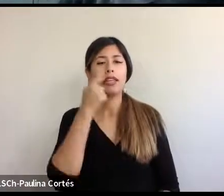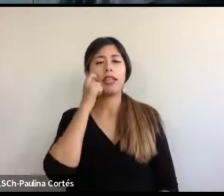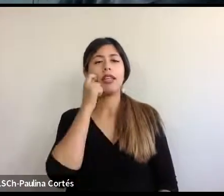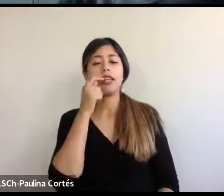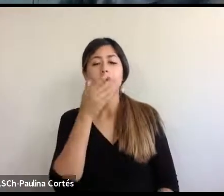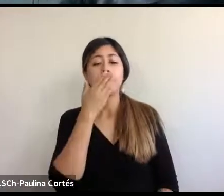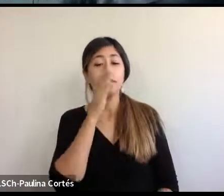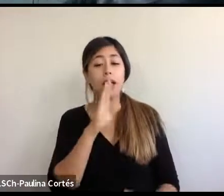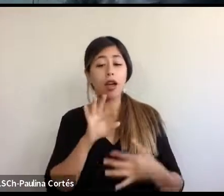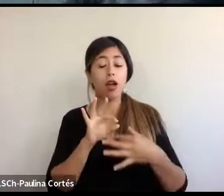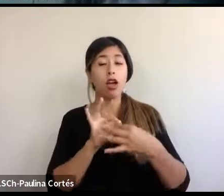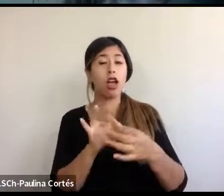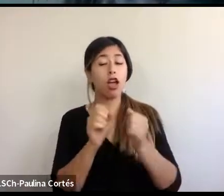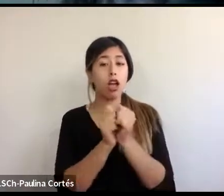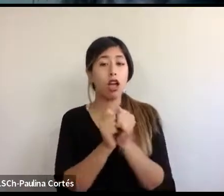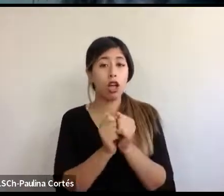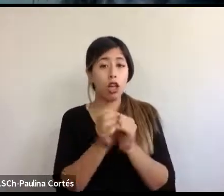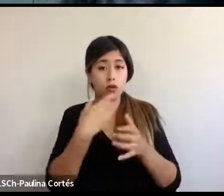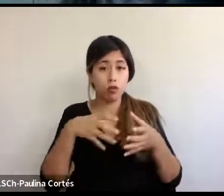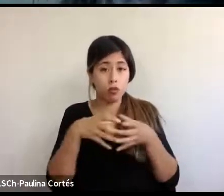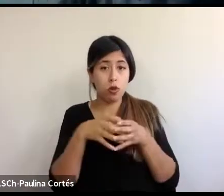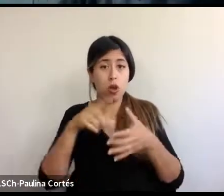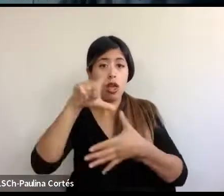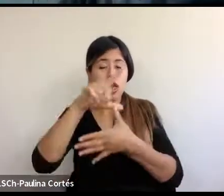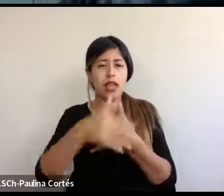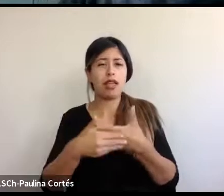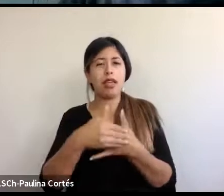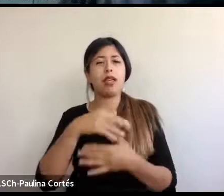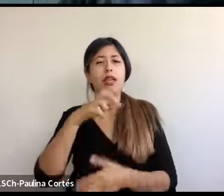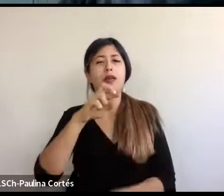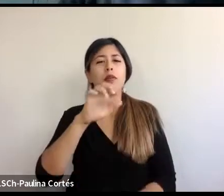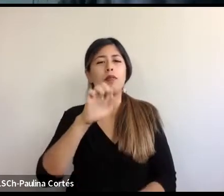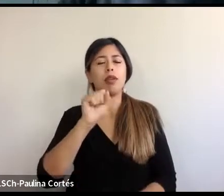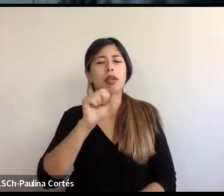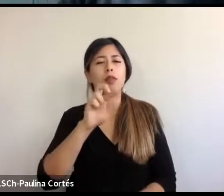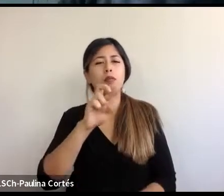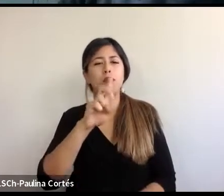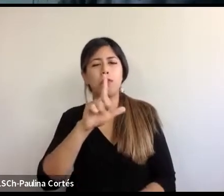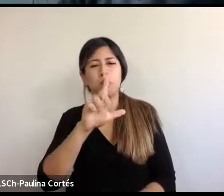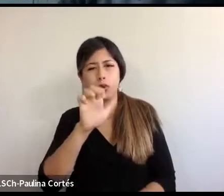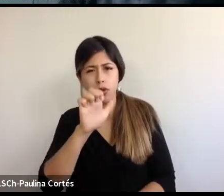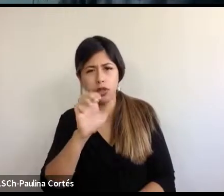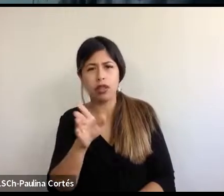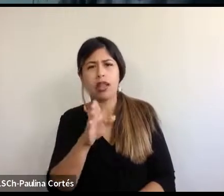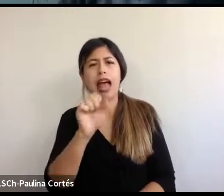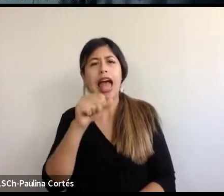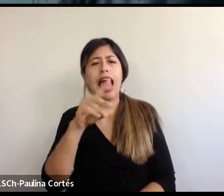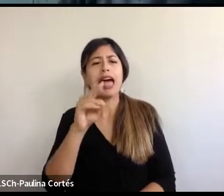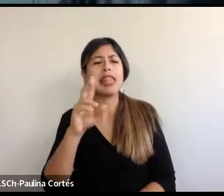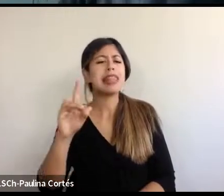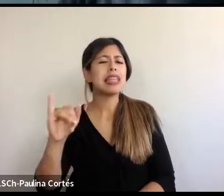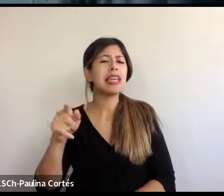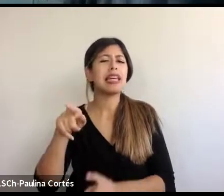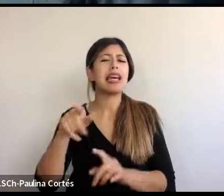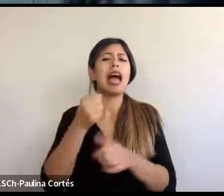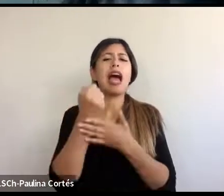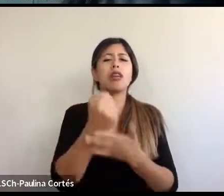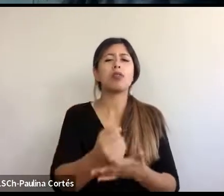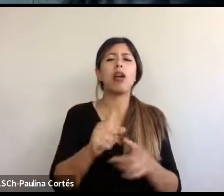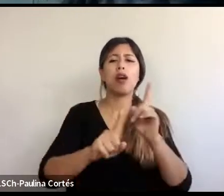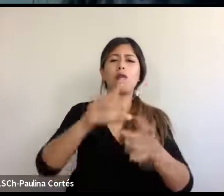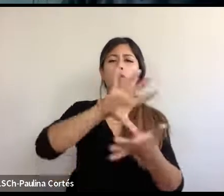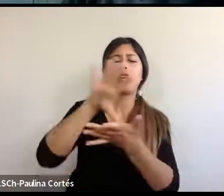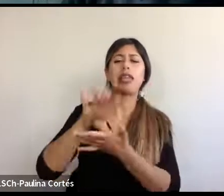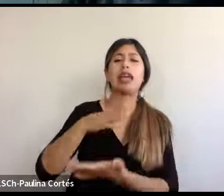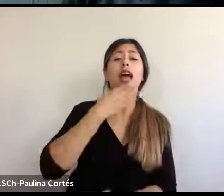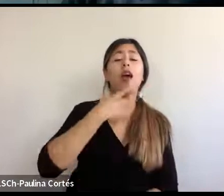working there and have some aid for instance, for the countries like Cuba or Venezuela. And we also